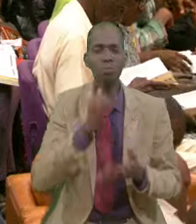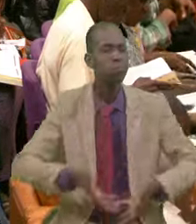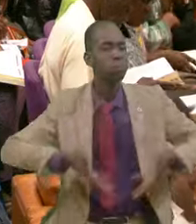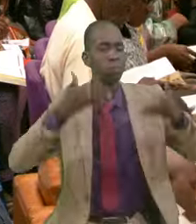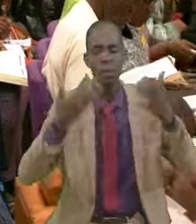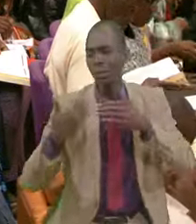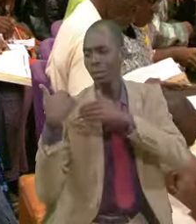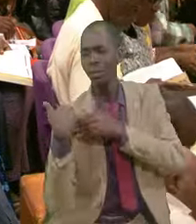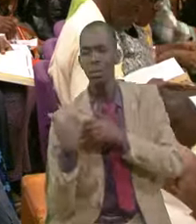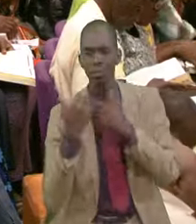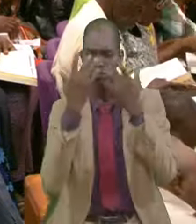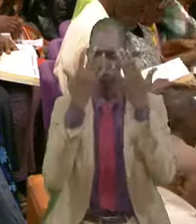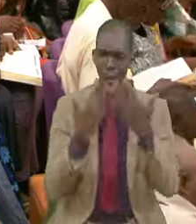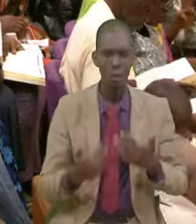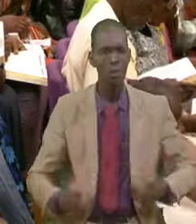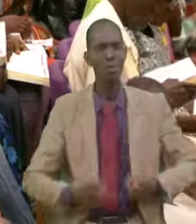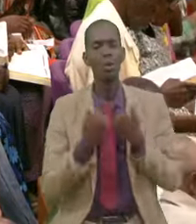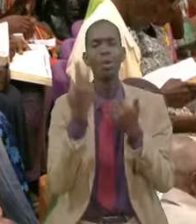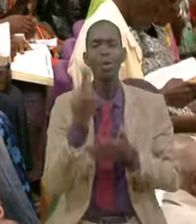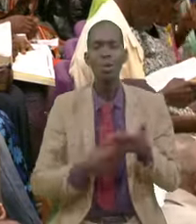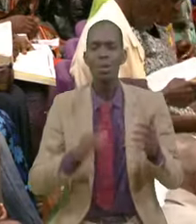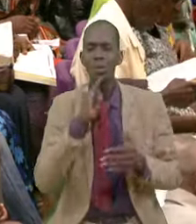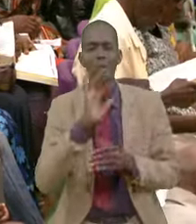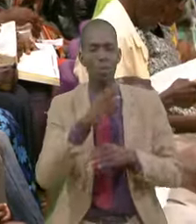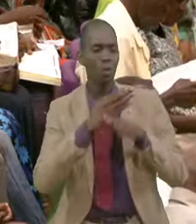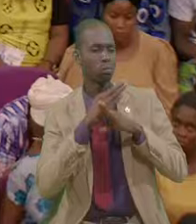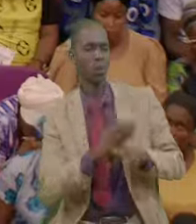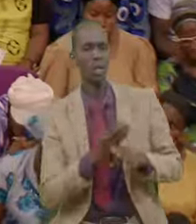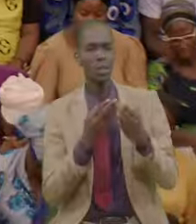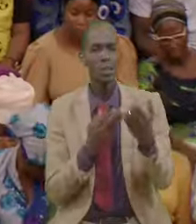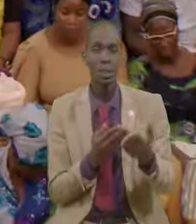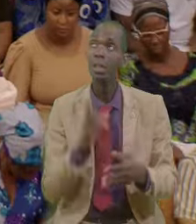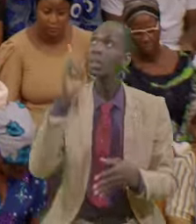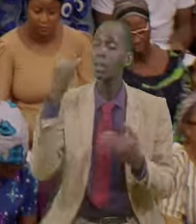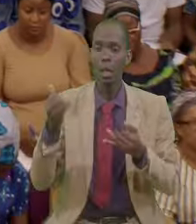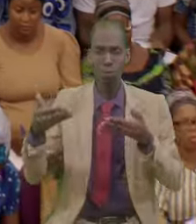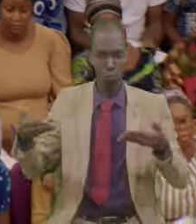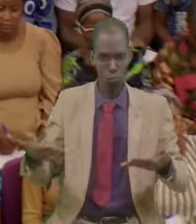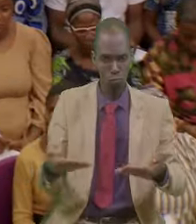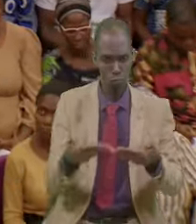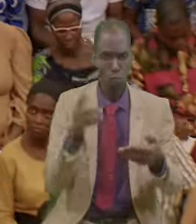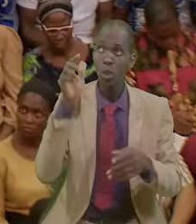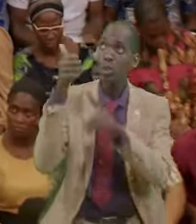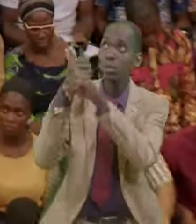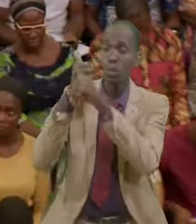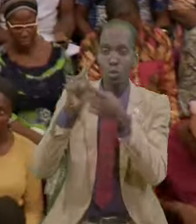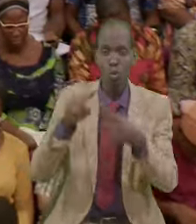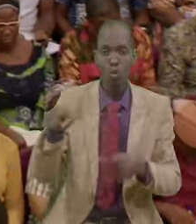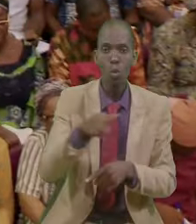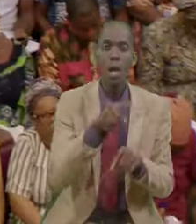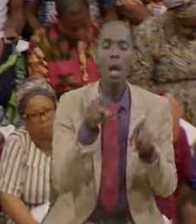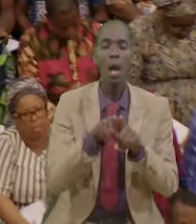your challenge? What's the roadblock? What's the hindrance there? He introduces himself to you tonight. I am